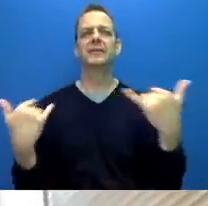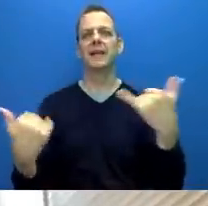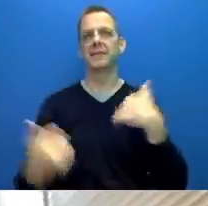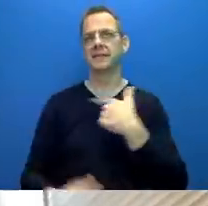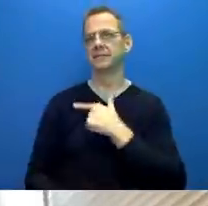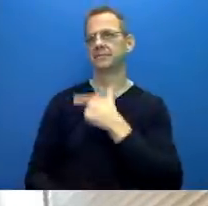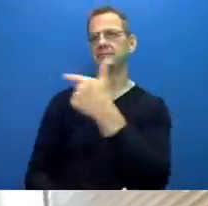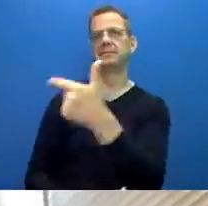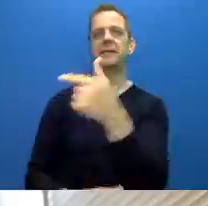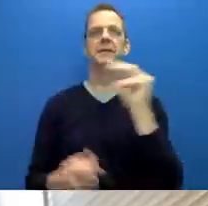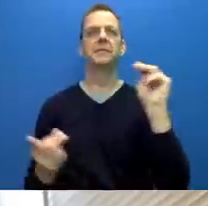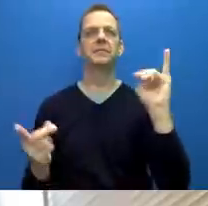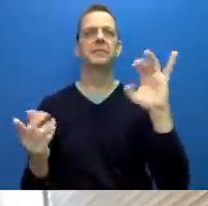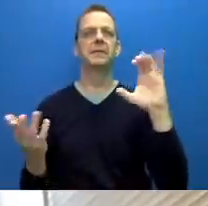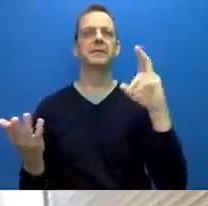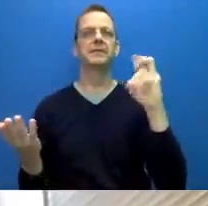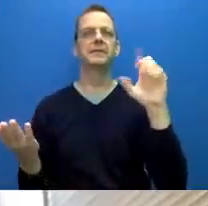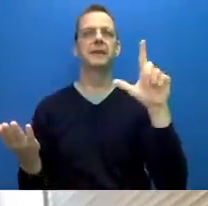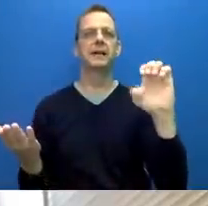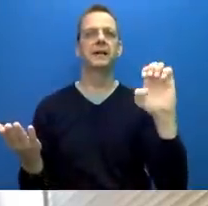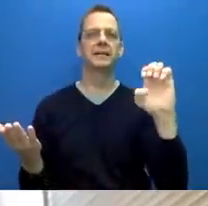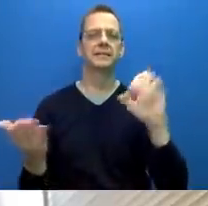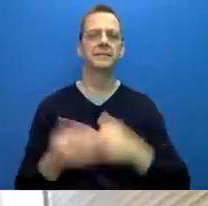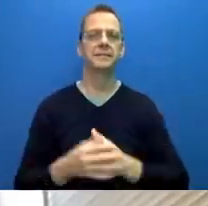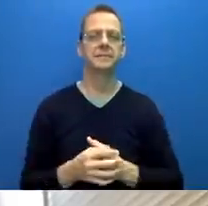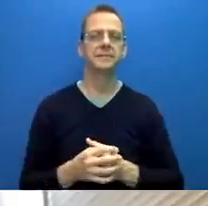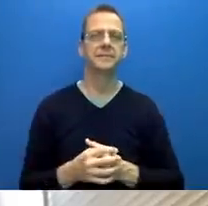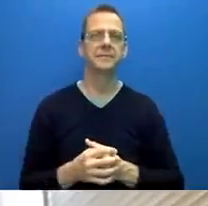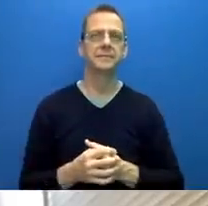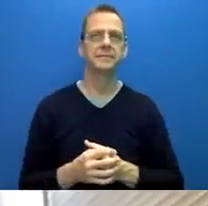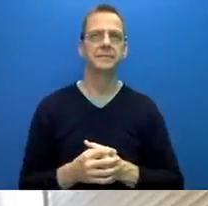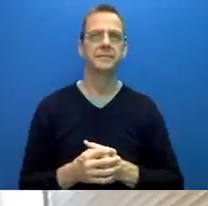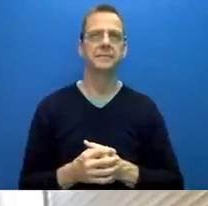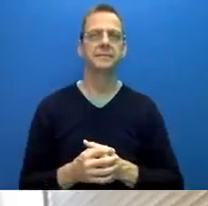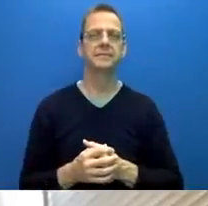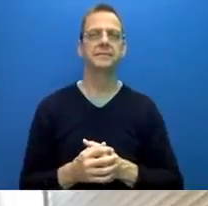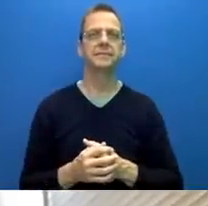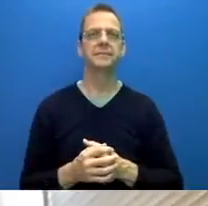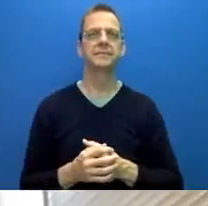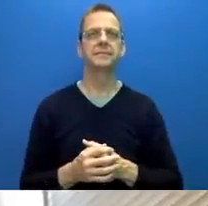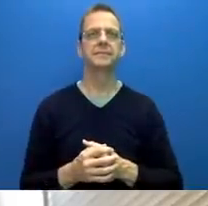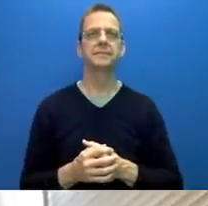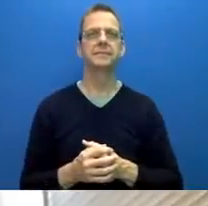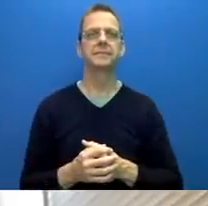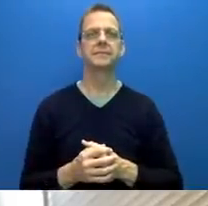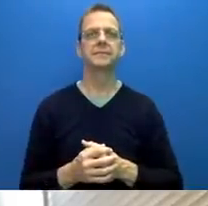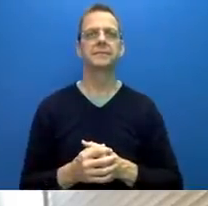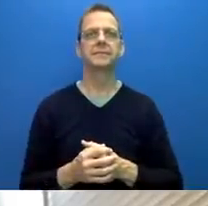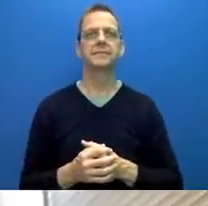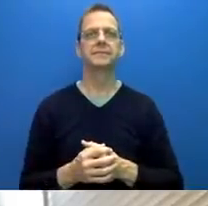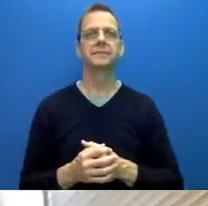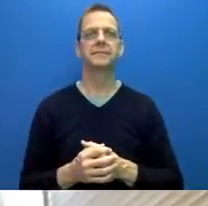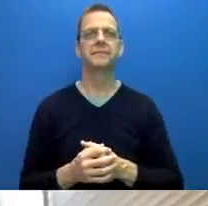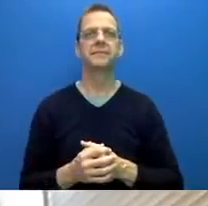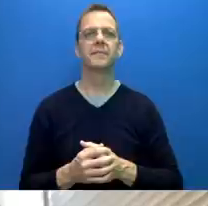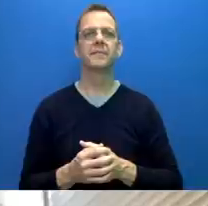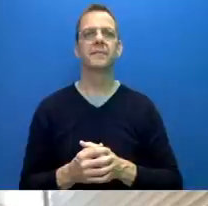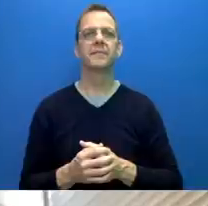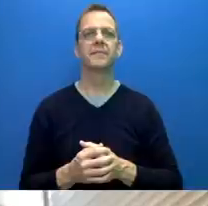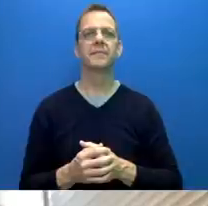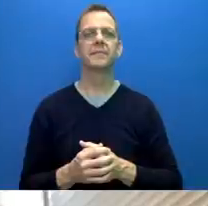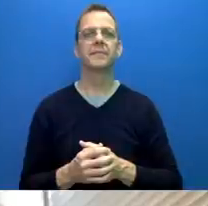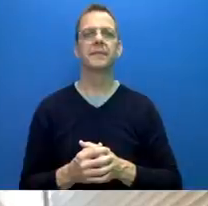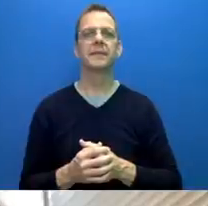the coming members of PopAB, you will have a variety of things to say on the measures or